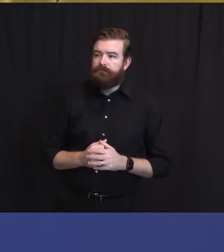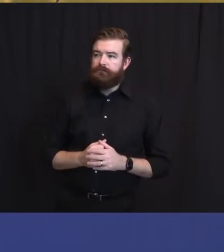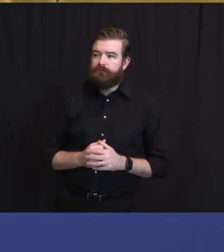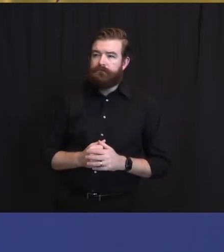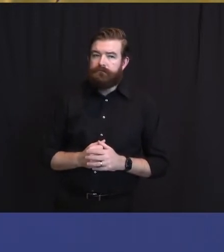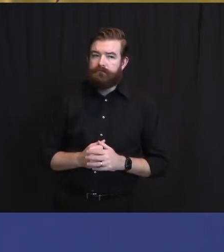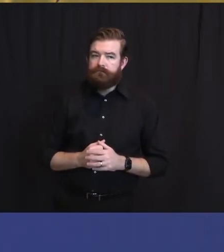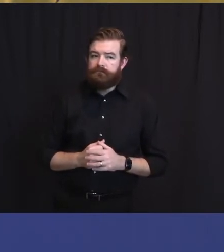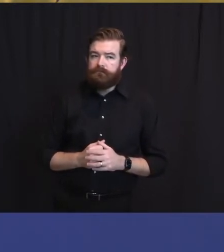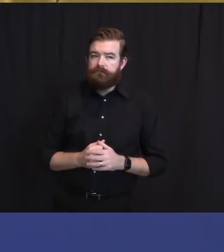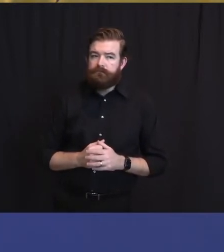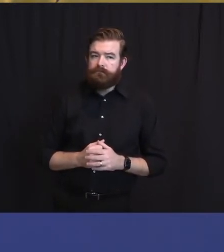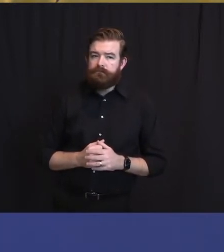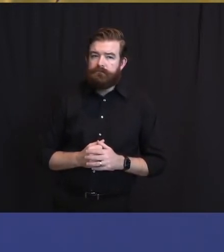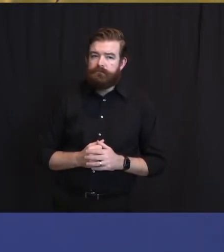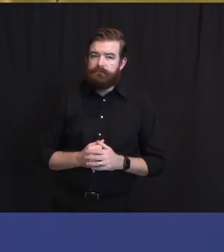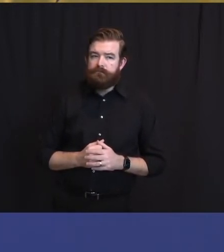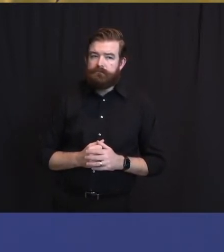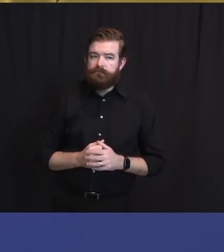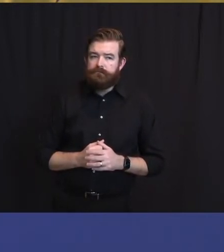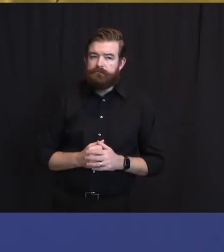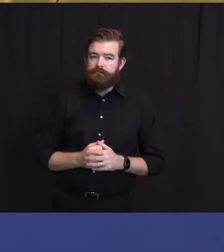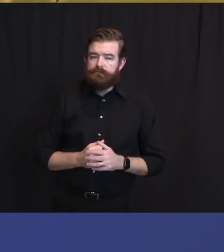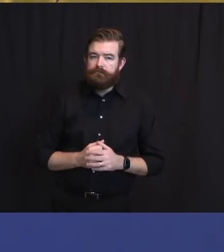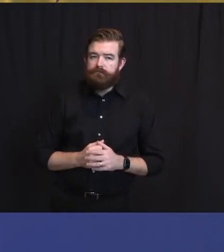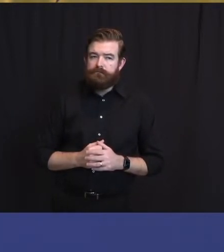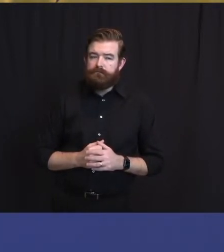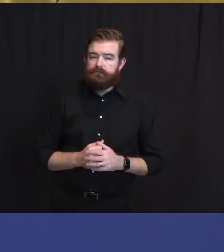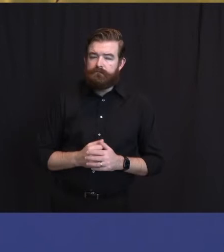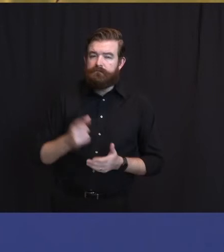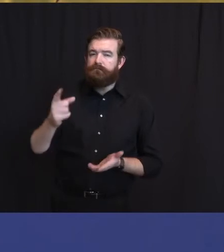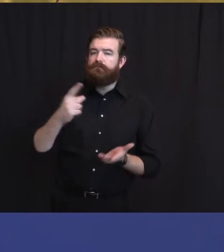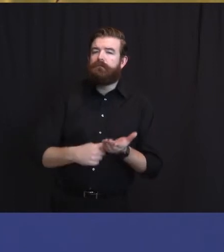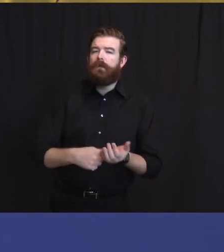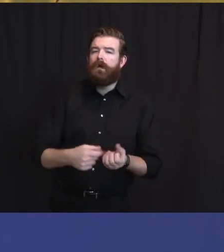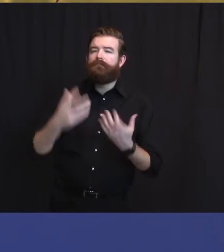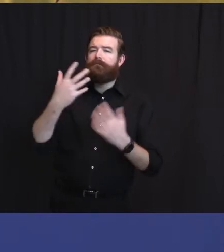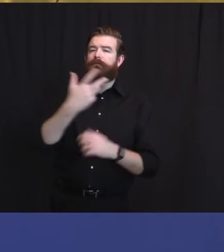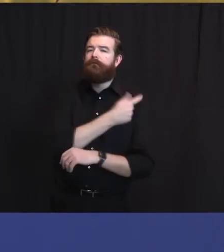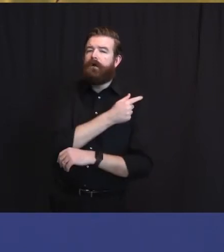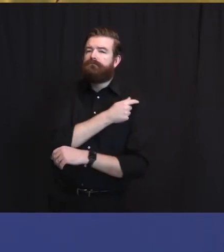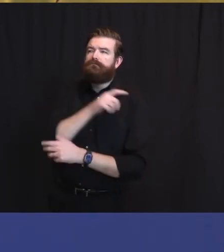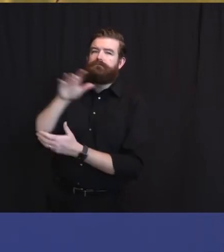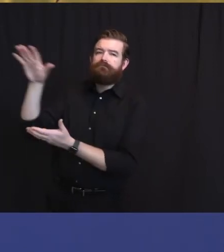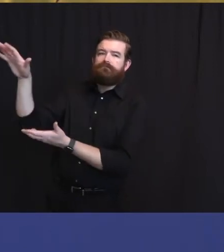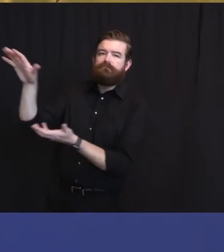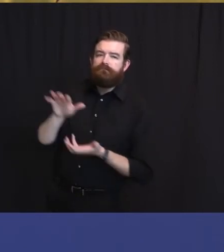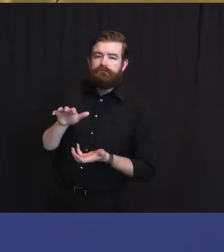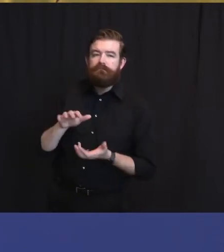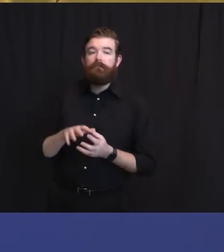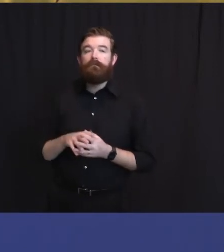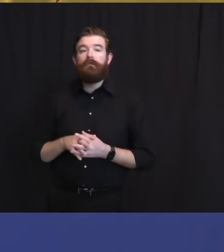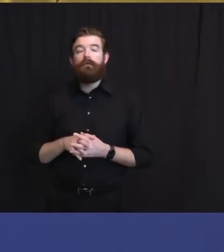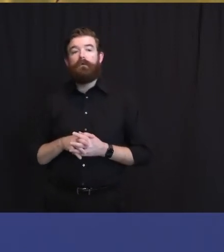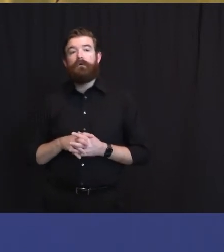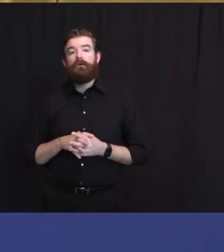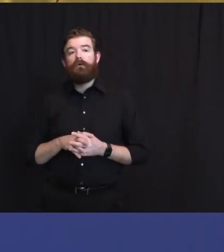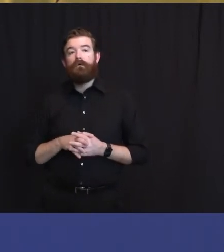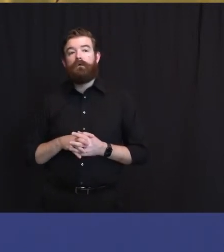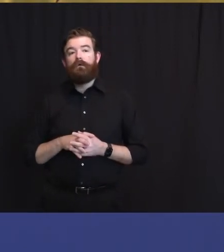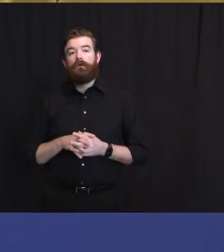of vaccines going to the states. He took full responsibility. Do you accept his explanation, and do you take responsibility for missing the deadline